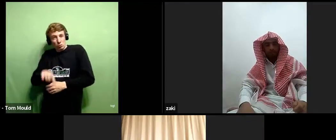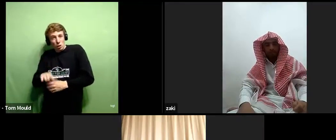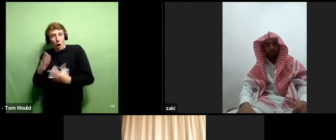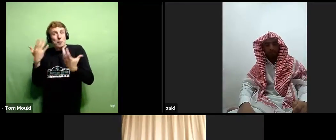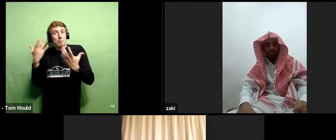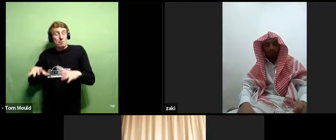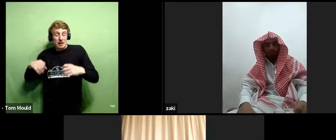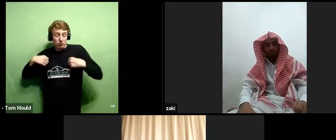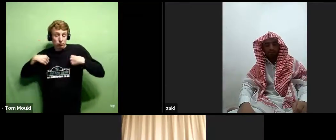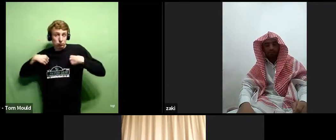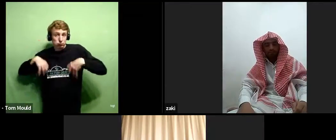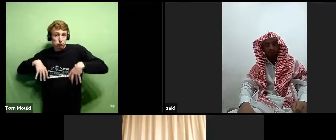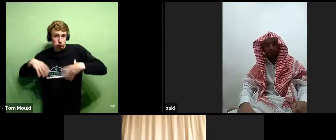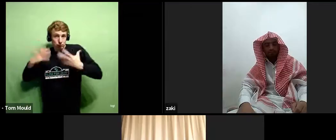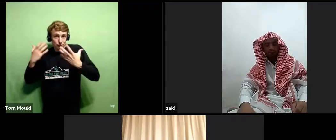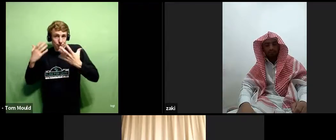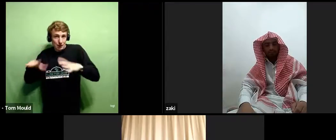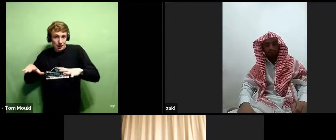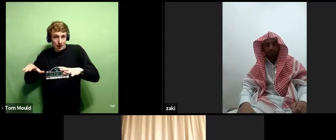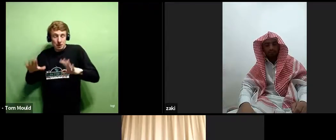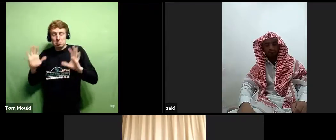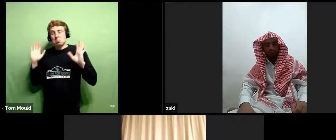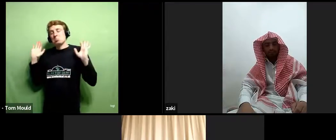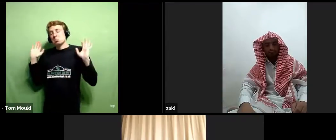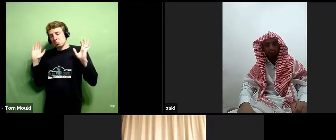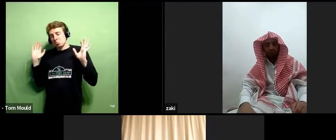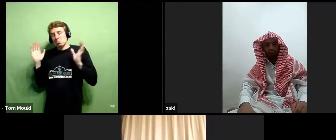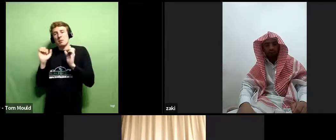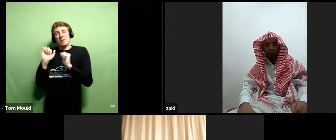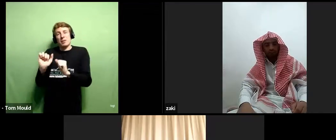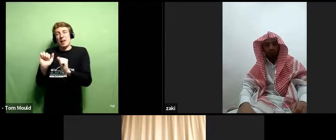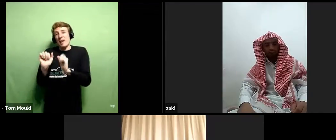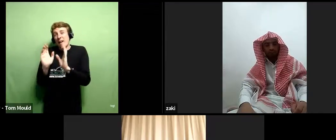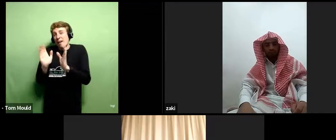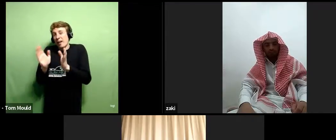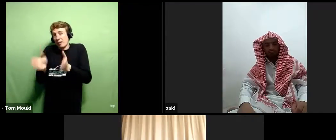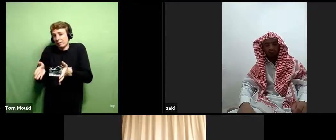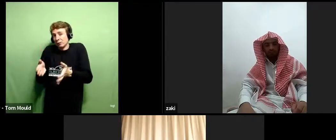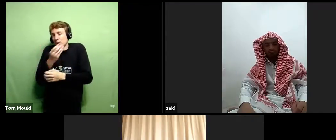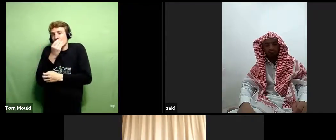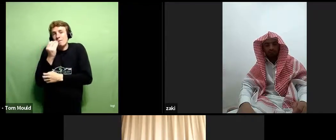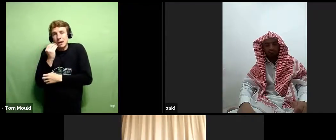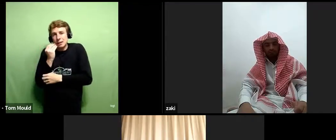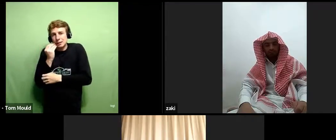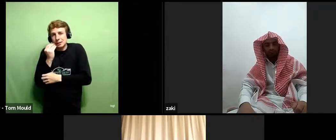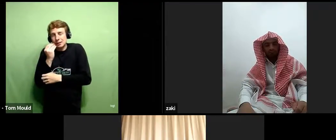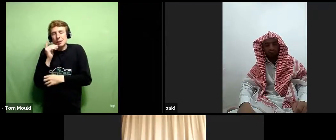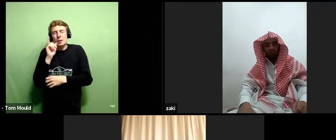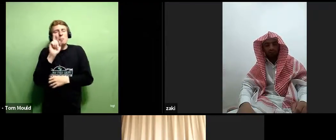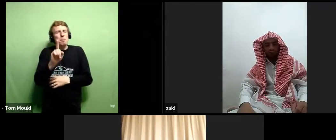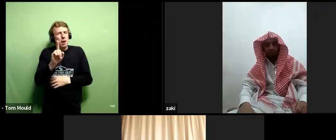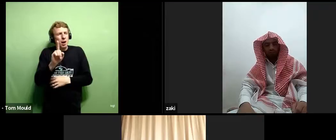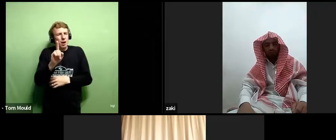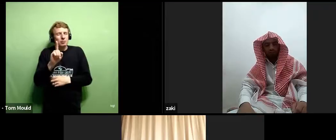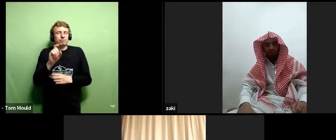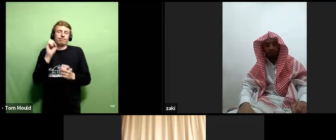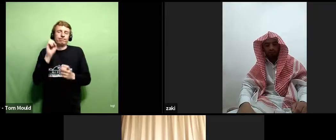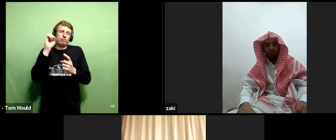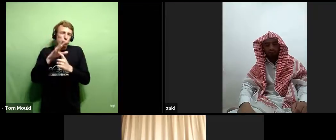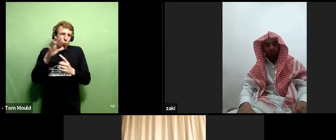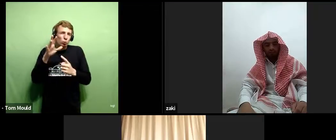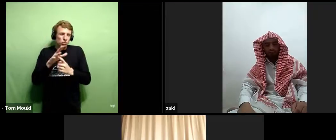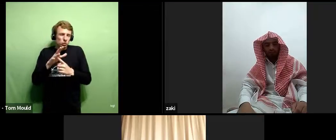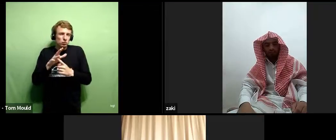it's obligatory upon them to fast. But it's also important to say that fasting by its nature, it does have a